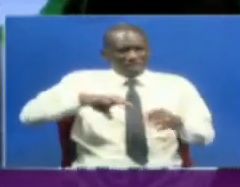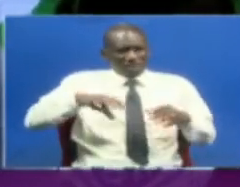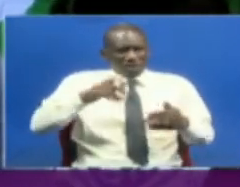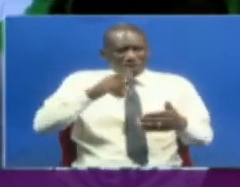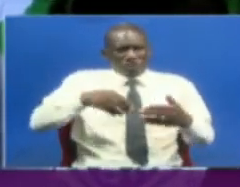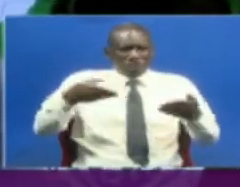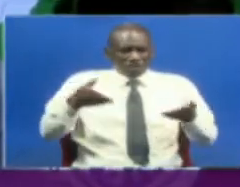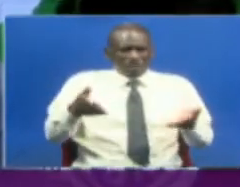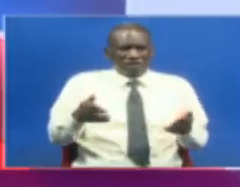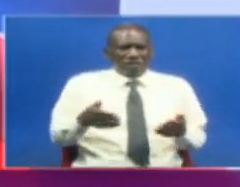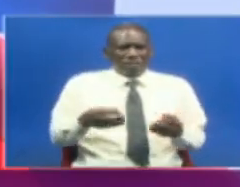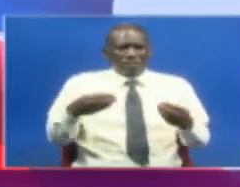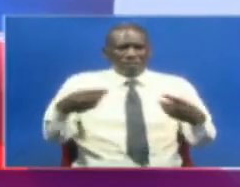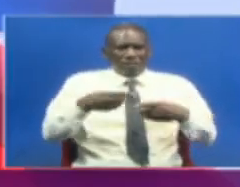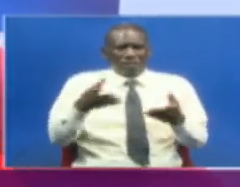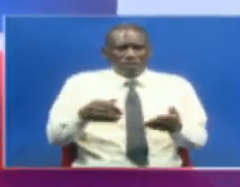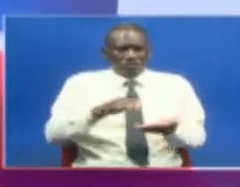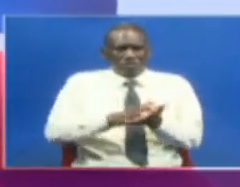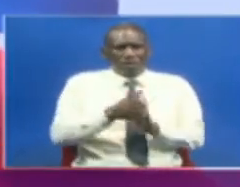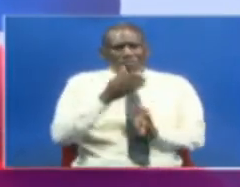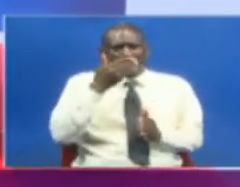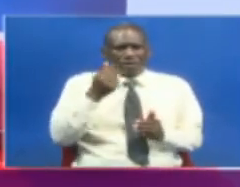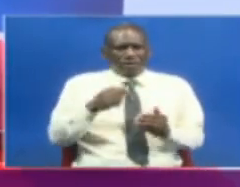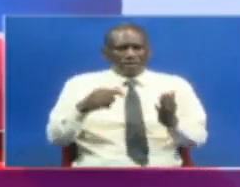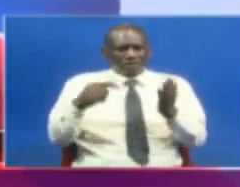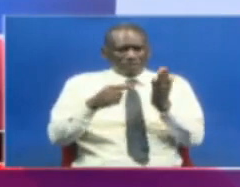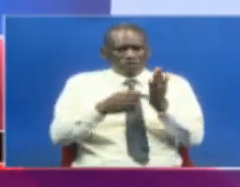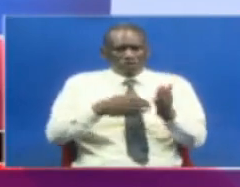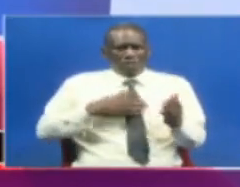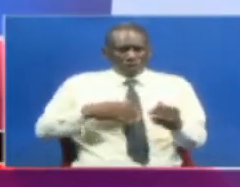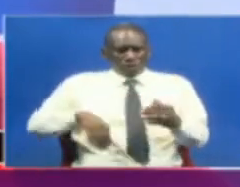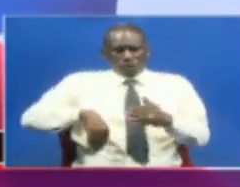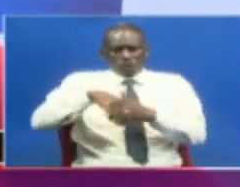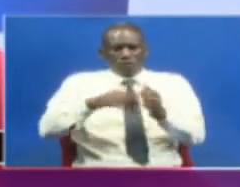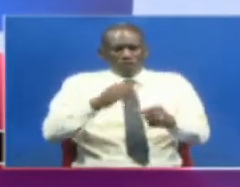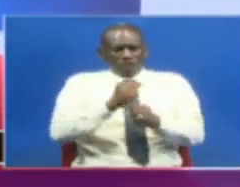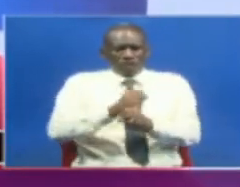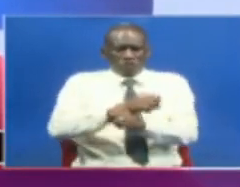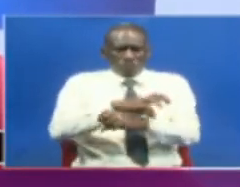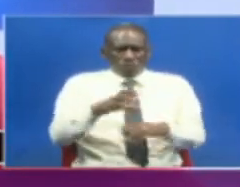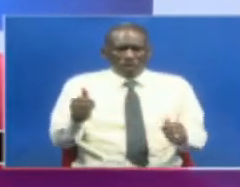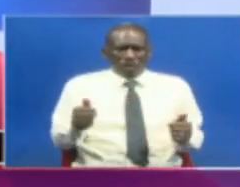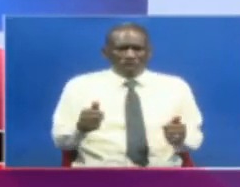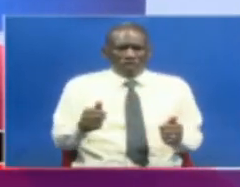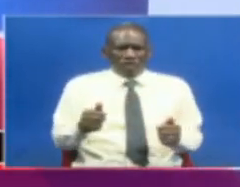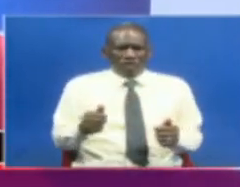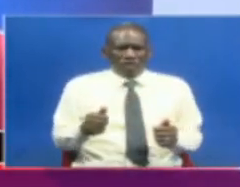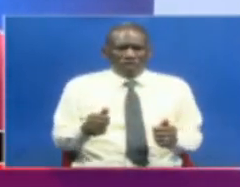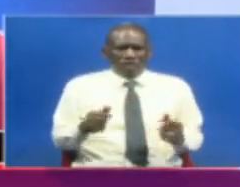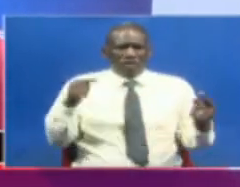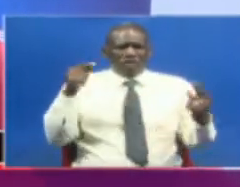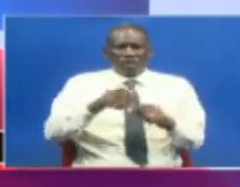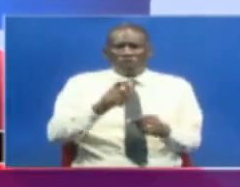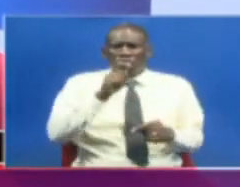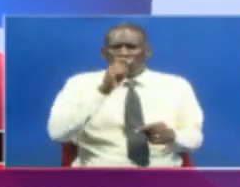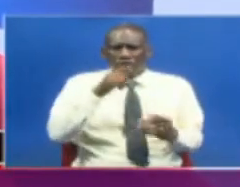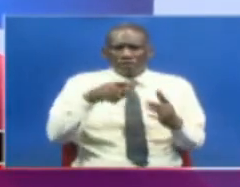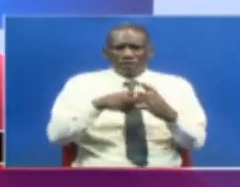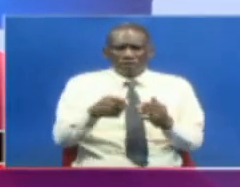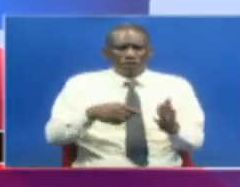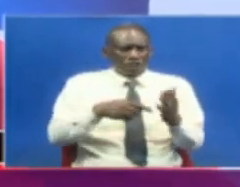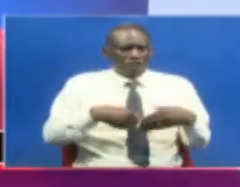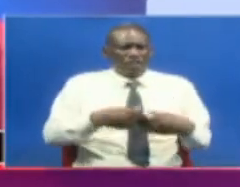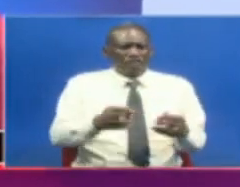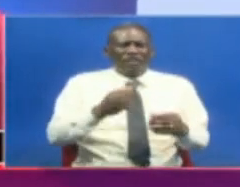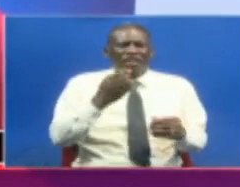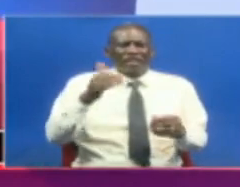he'll become better and better. Tactically, wachezaji wangu pia walicheza vizuri. Hadi refa alipoanza kuflash yellow cards, hapo